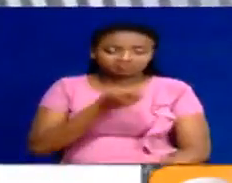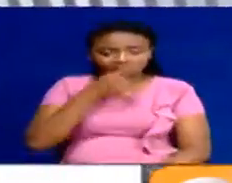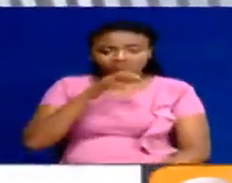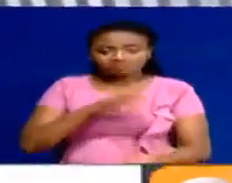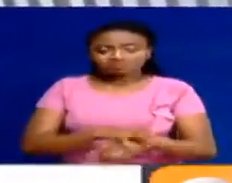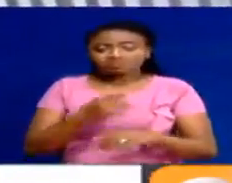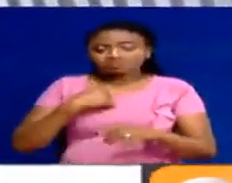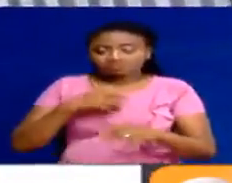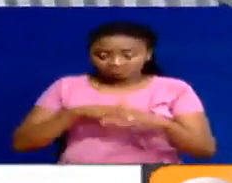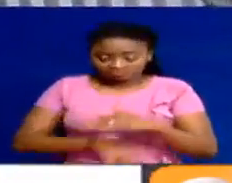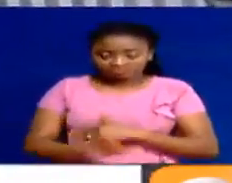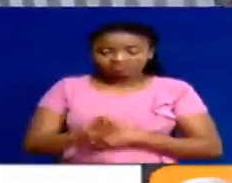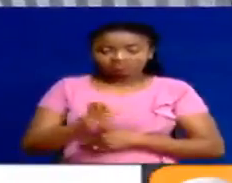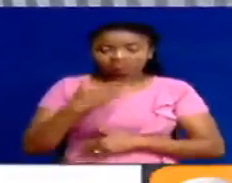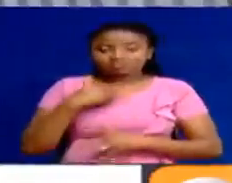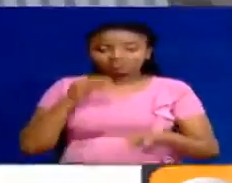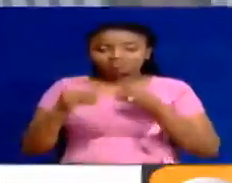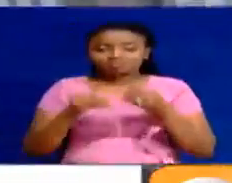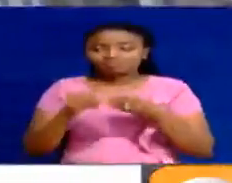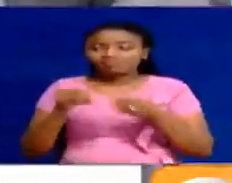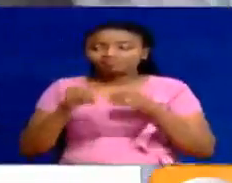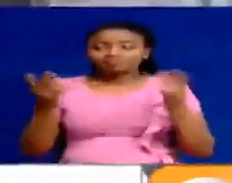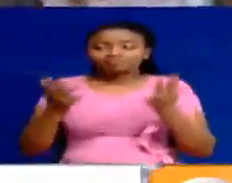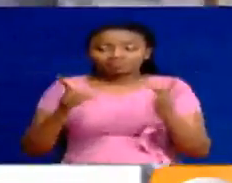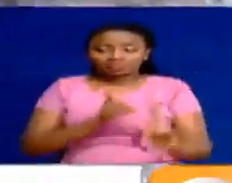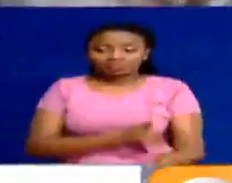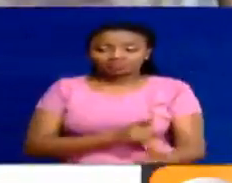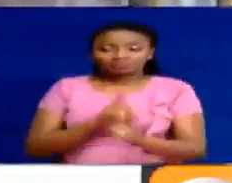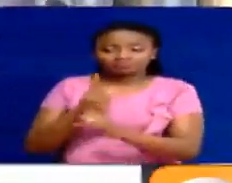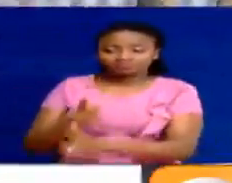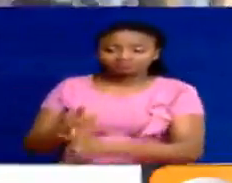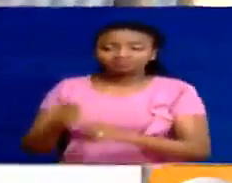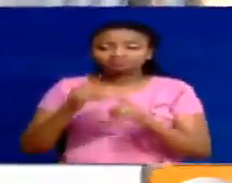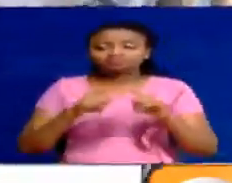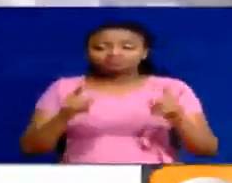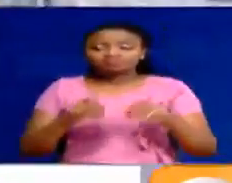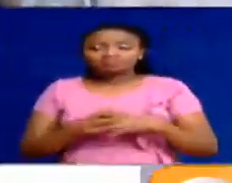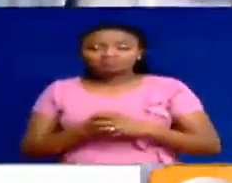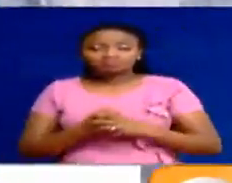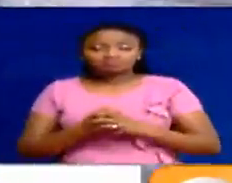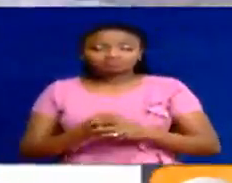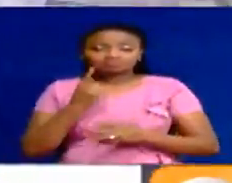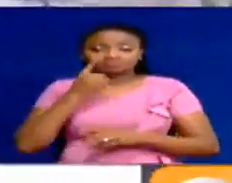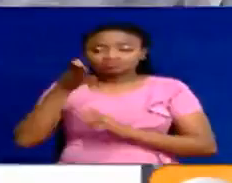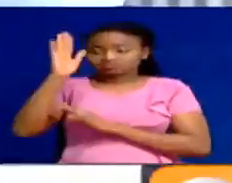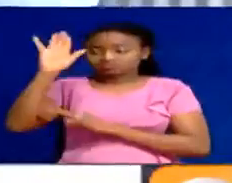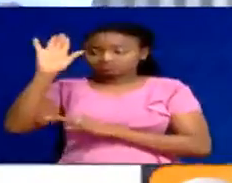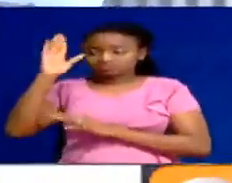Nilizaliwa na ulemavu, ulemavu wangu ni wa miguu. Mimi kwa vile nimeumbwa na